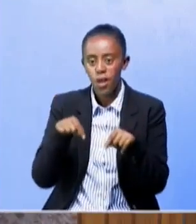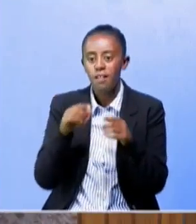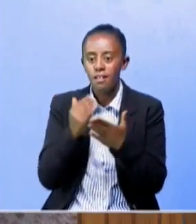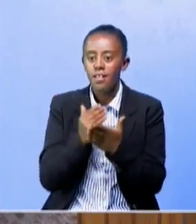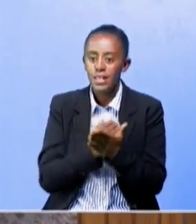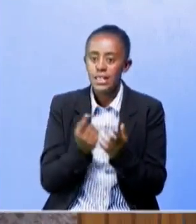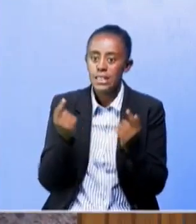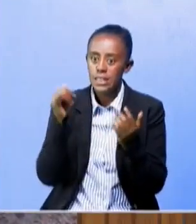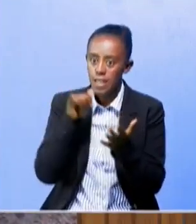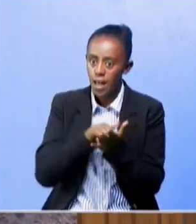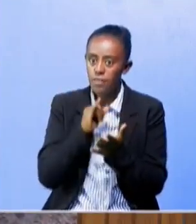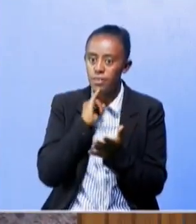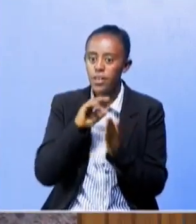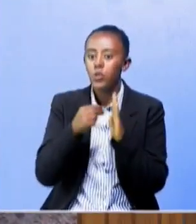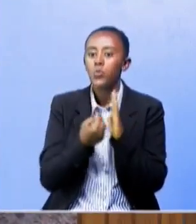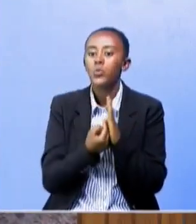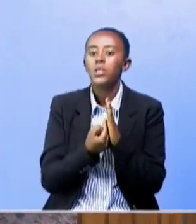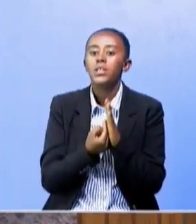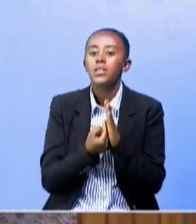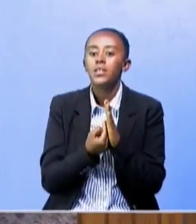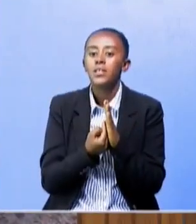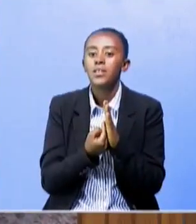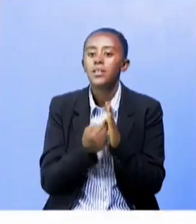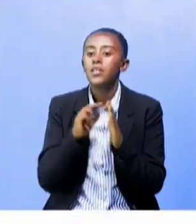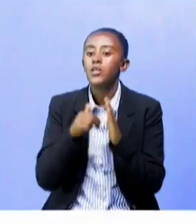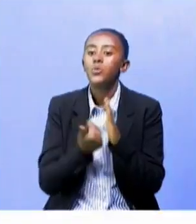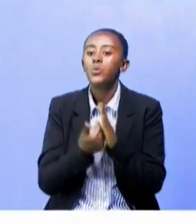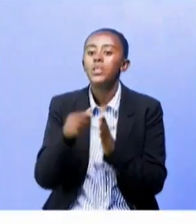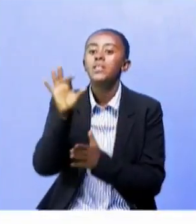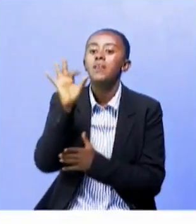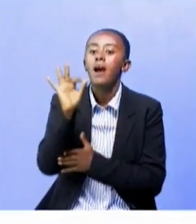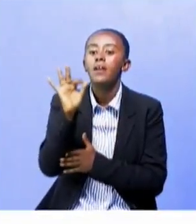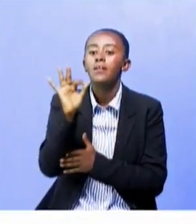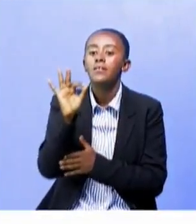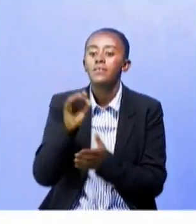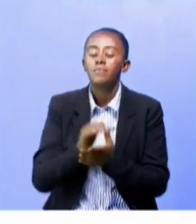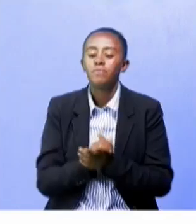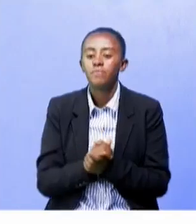That is Unit 1. That is Unit 9.